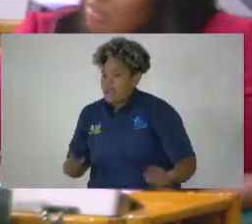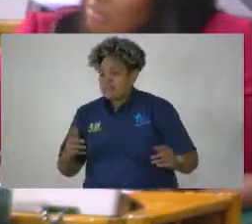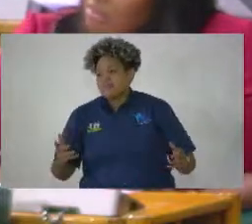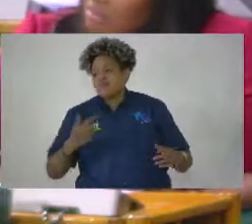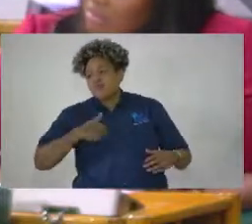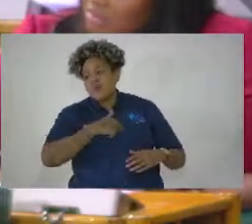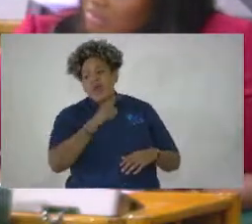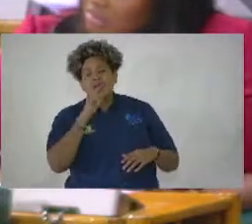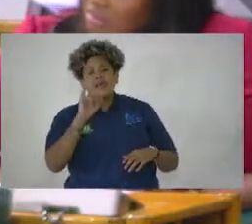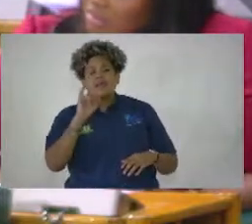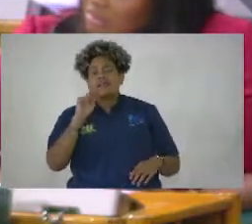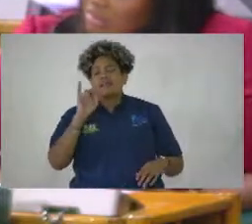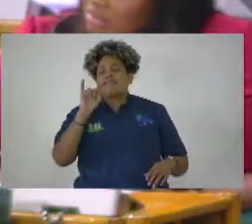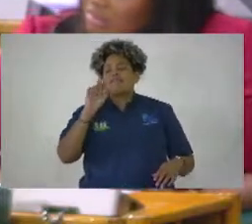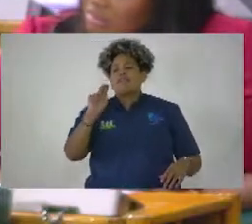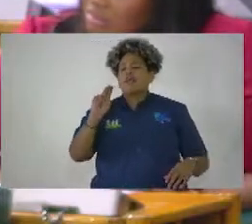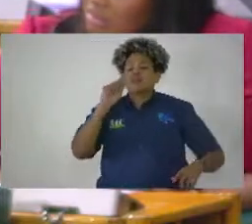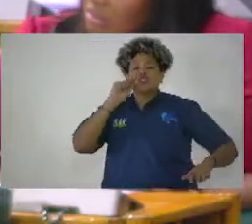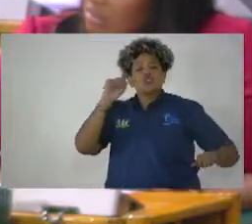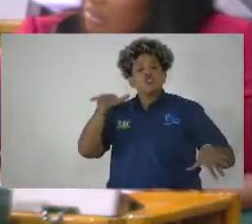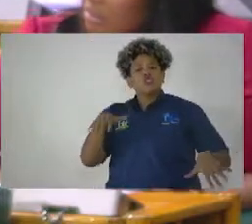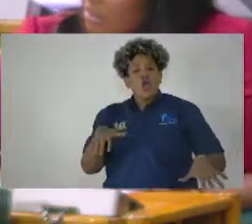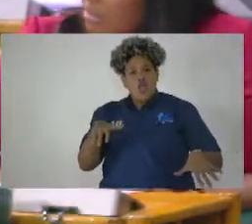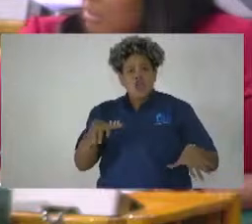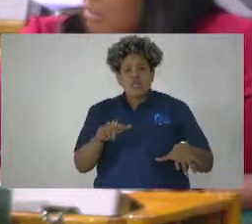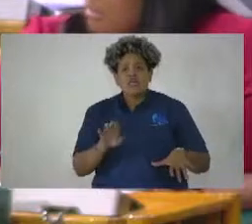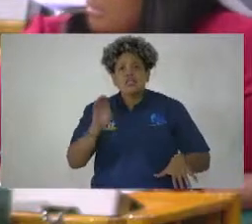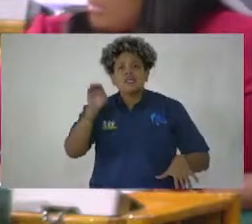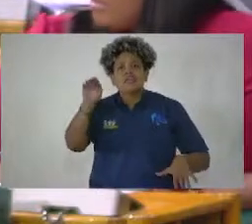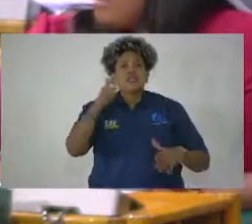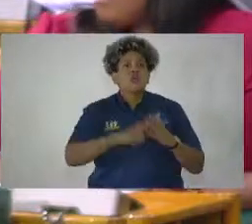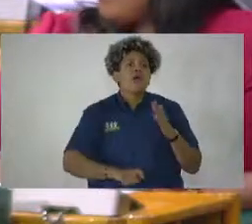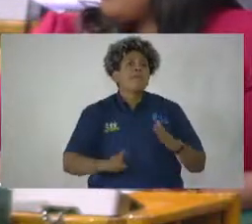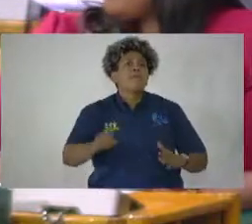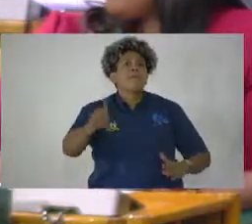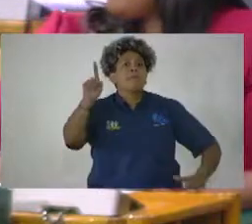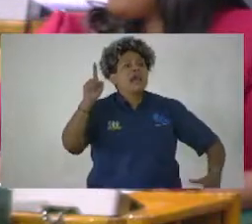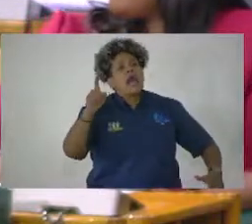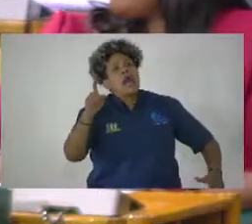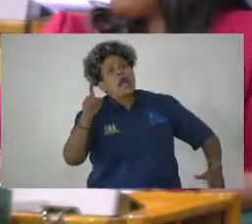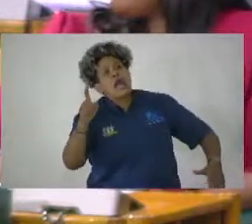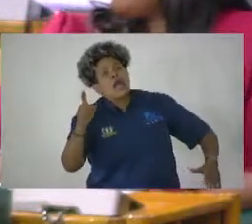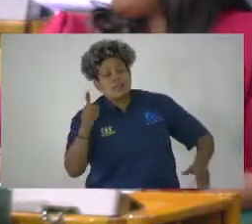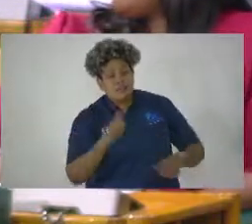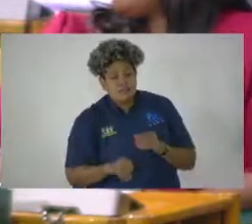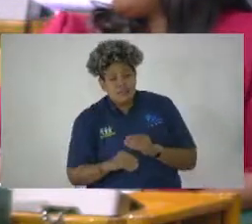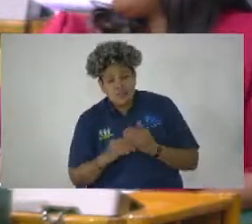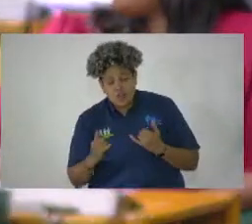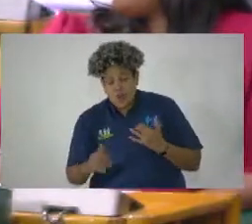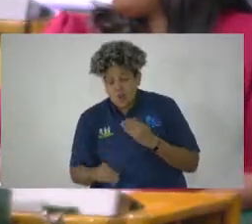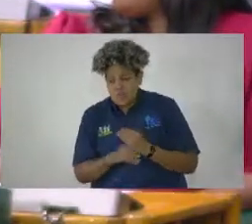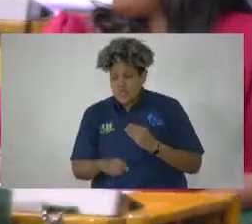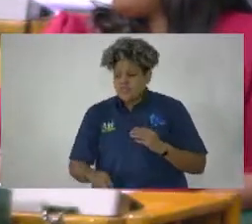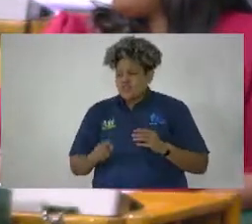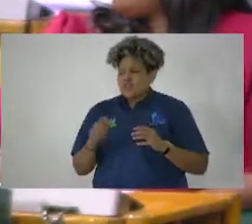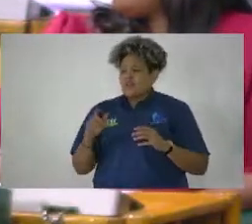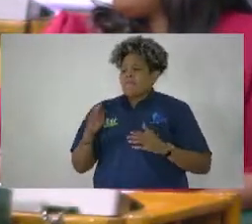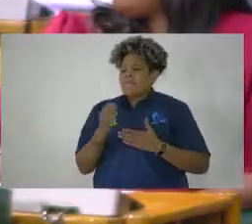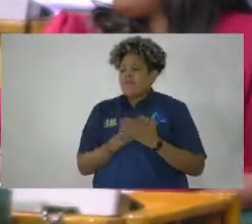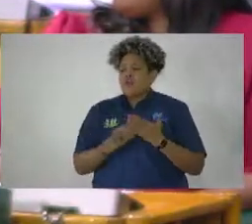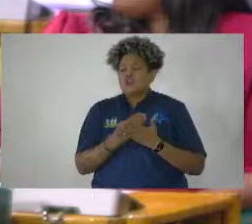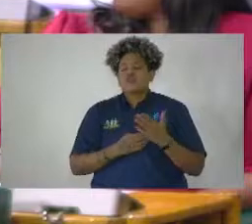We had the inflation shock. And now, with this supplementary budget, Mr. Speaker, Hurricane